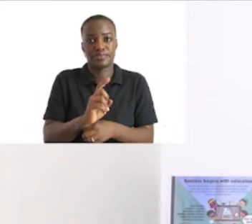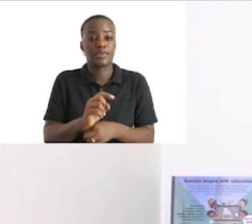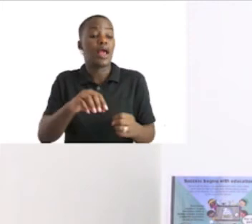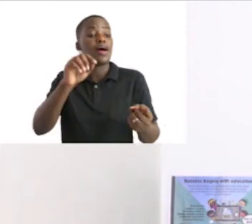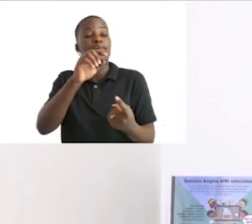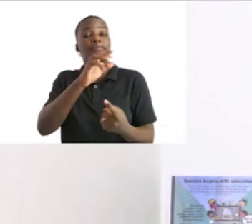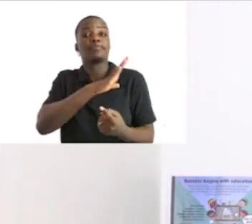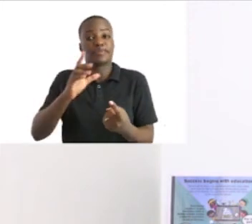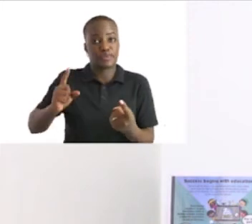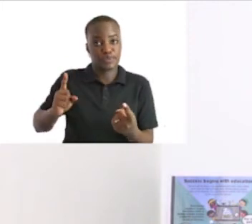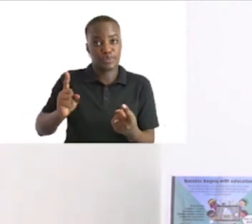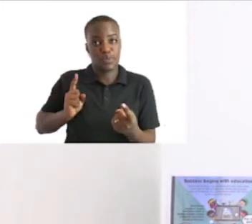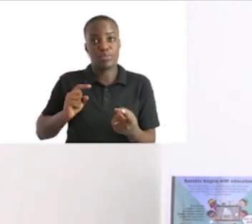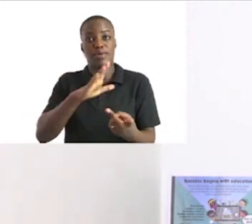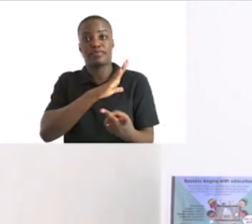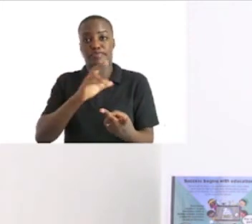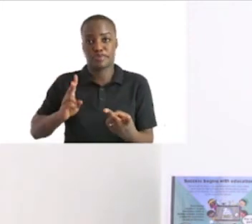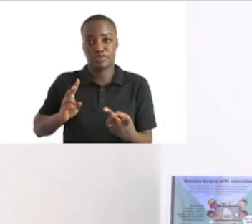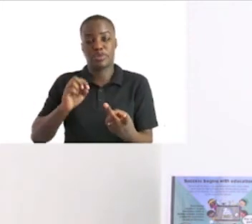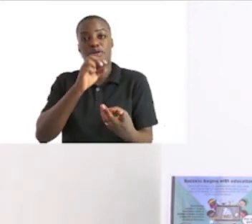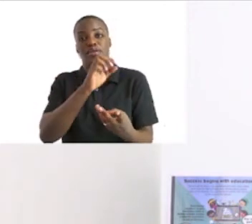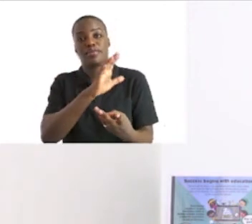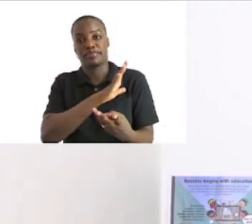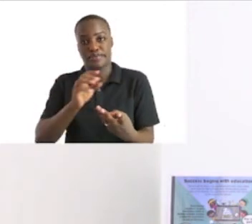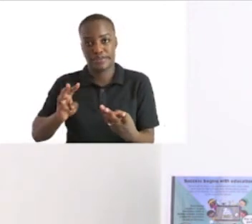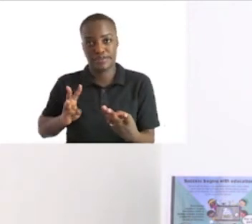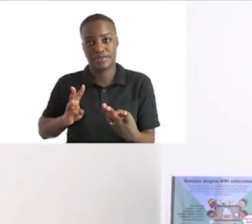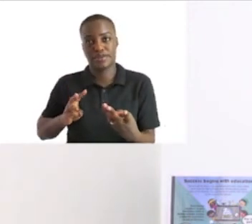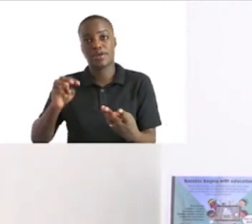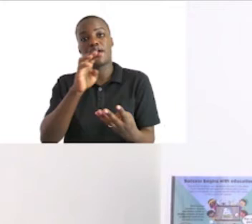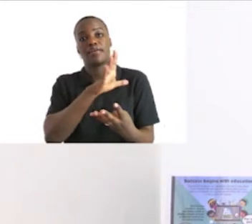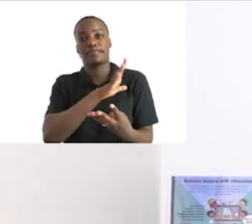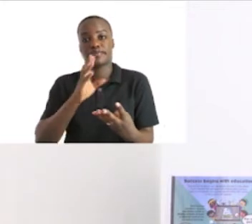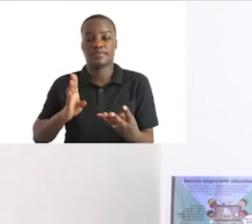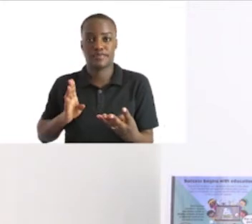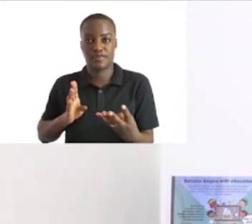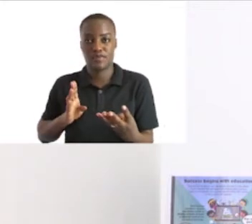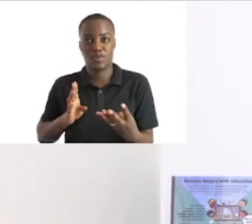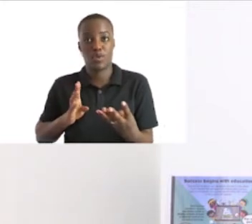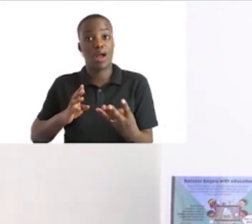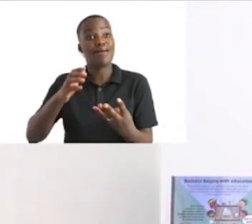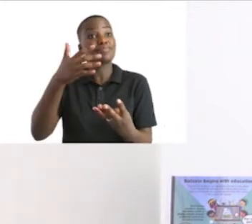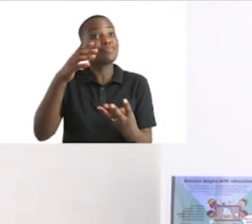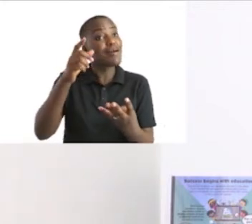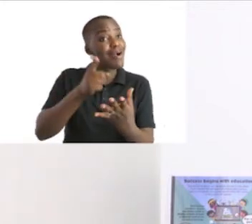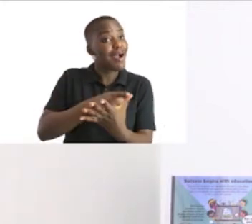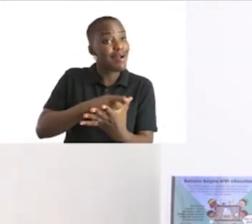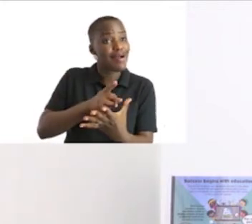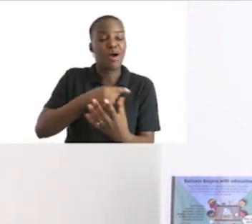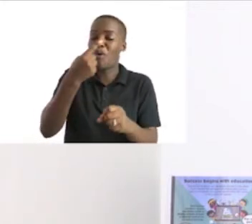51, 52, 53, 54, and remember we write the 5th